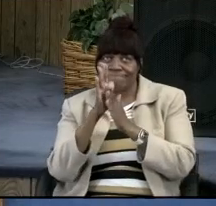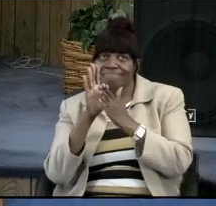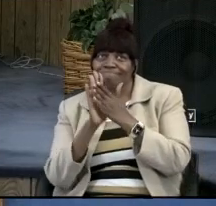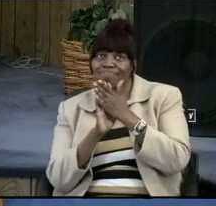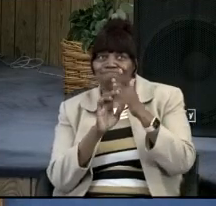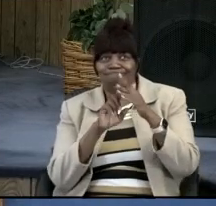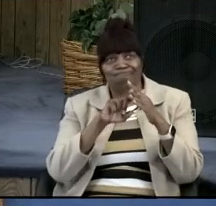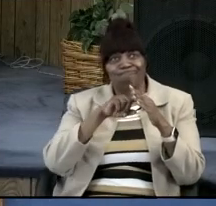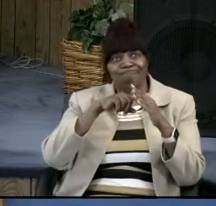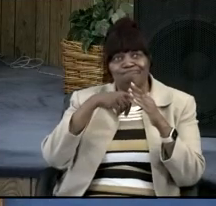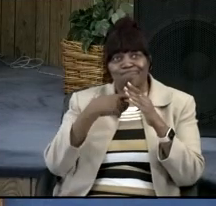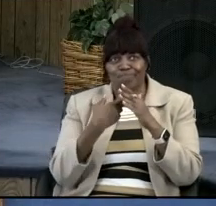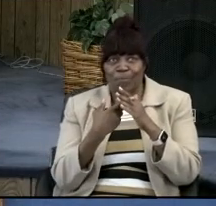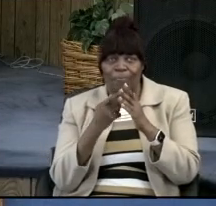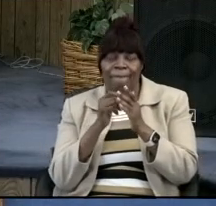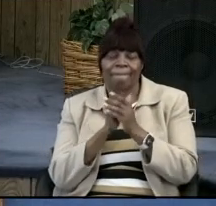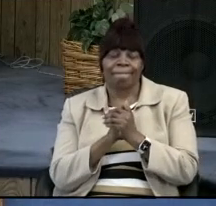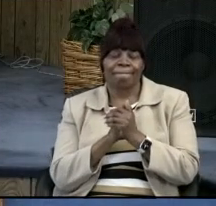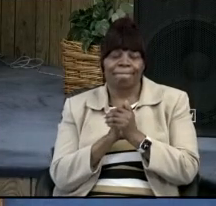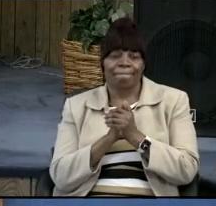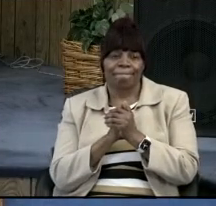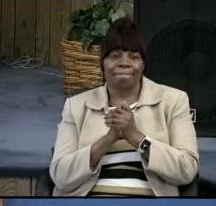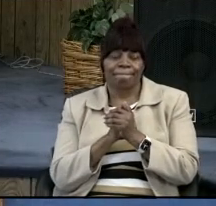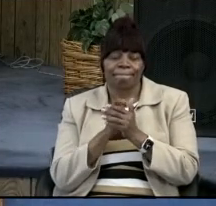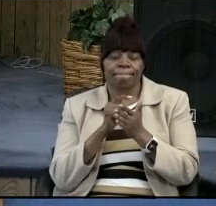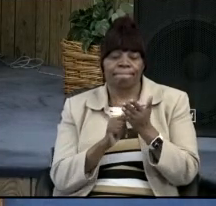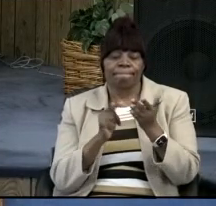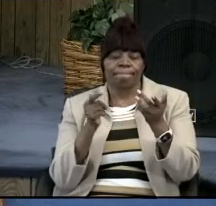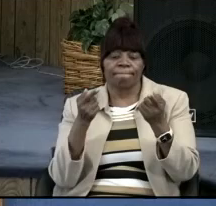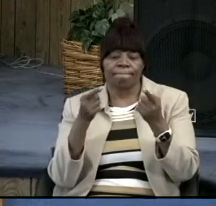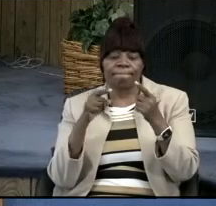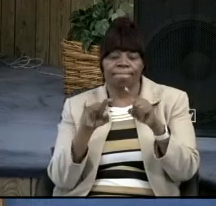Well, I want to tell you what happened to the children of Egypt